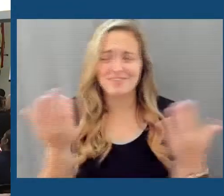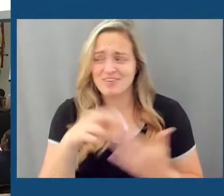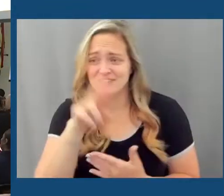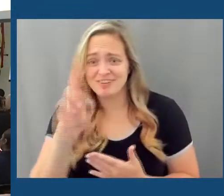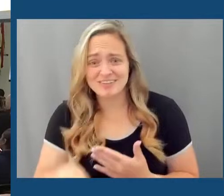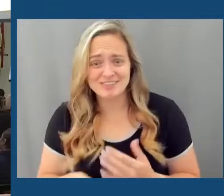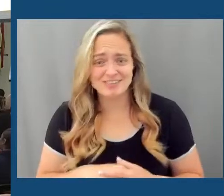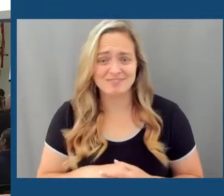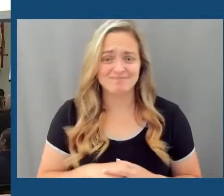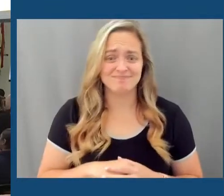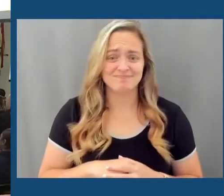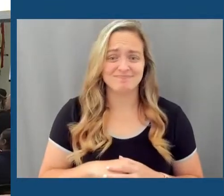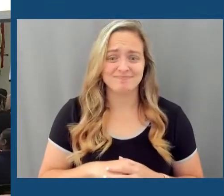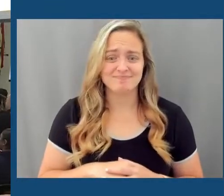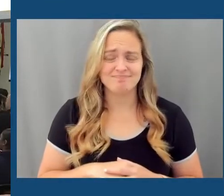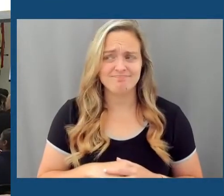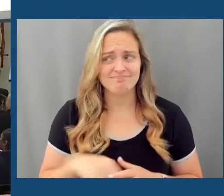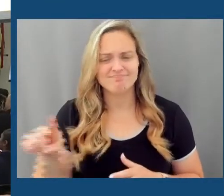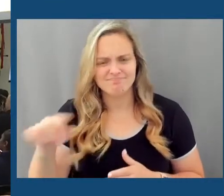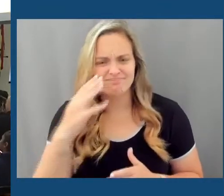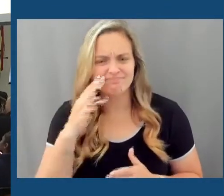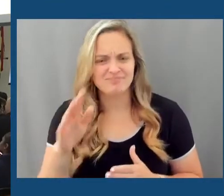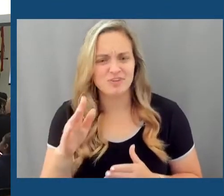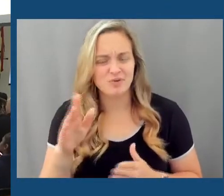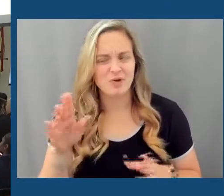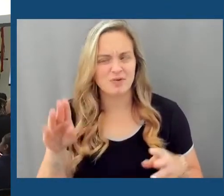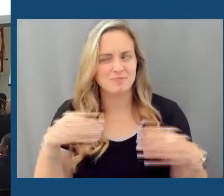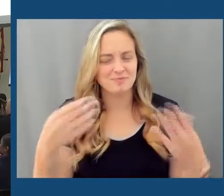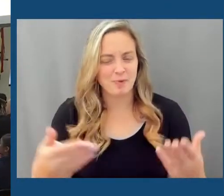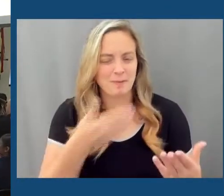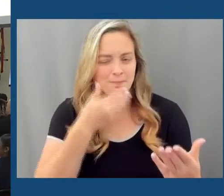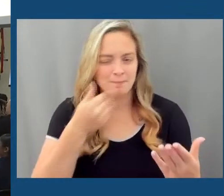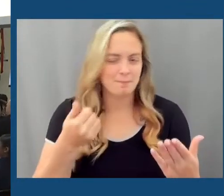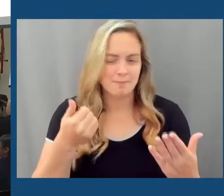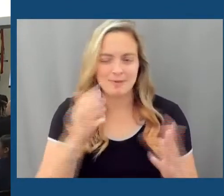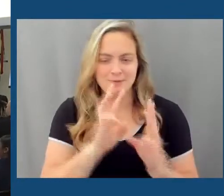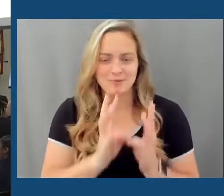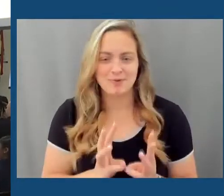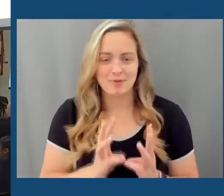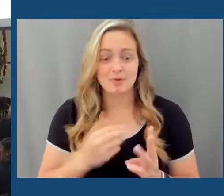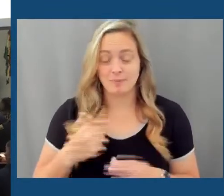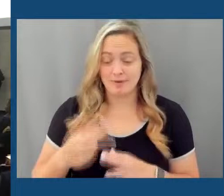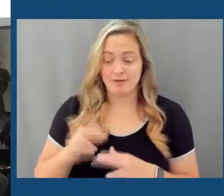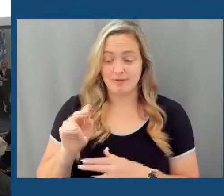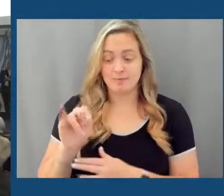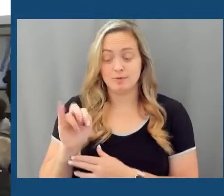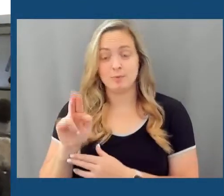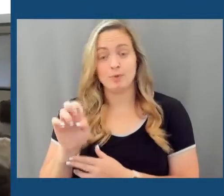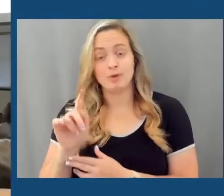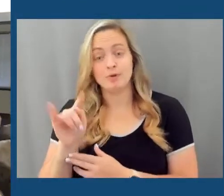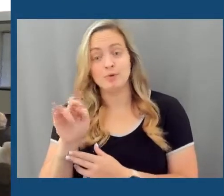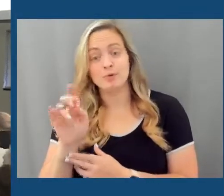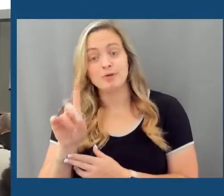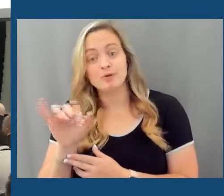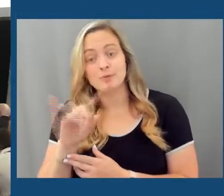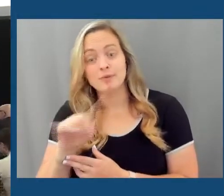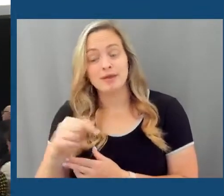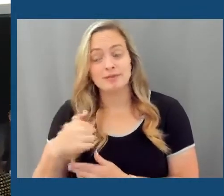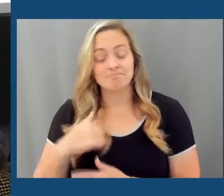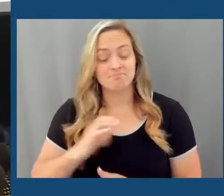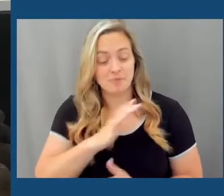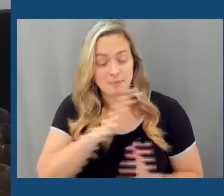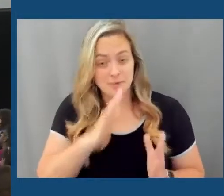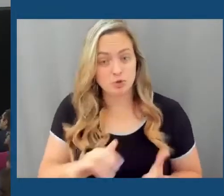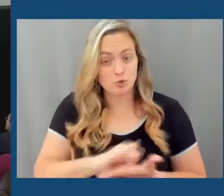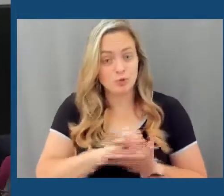Rochester. You guys certainly know how to serve up the good weather. My name is Marie-Therese Dominguez. I have the distinct honor of serving as Commissioner of the New